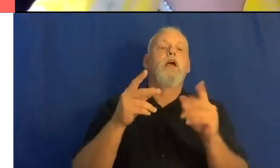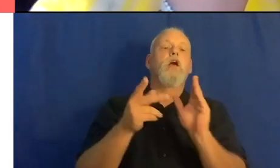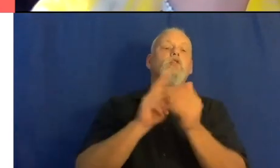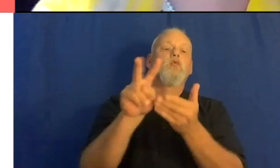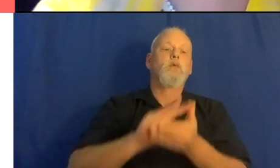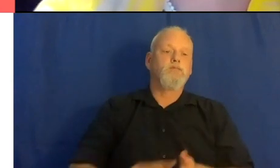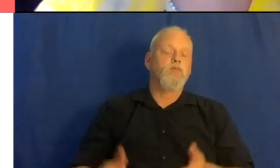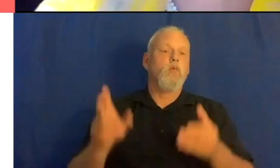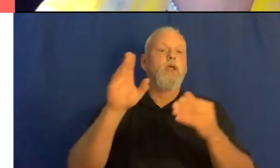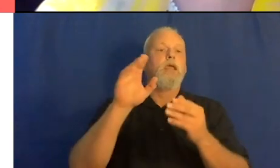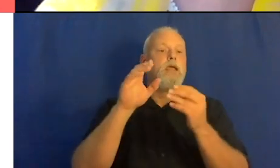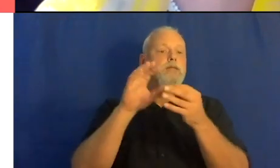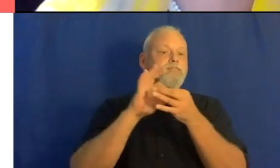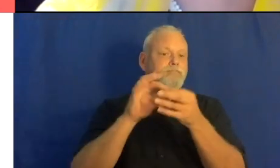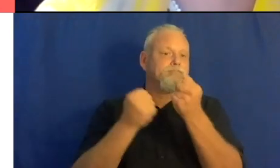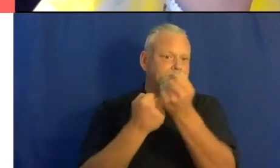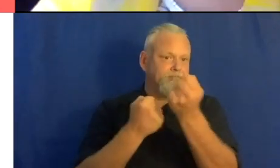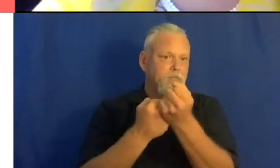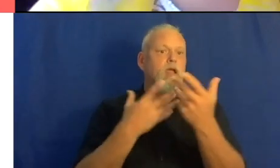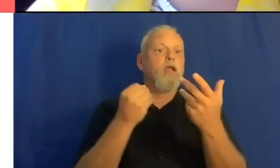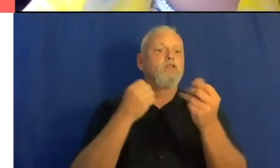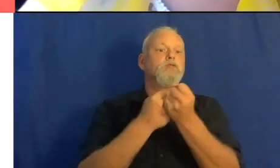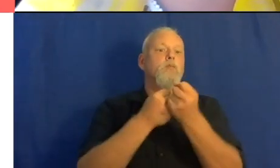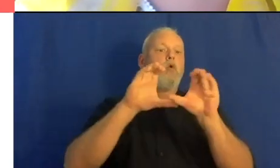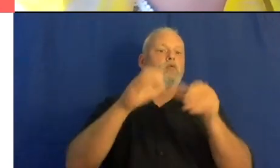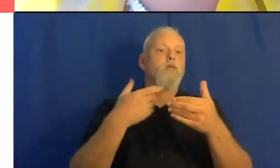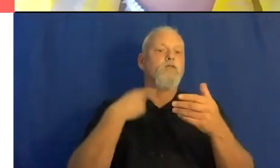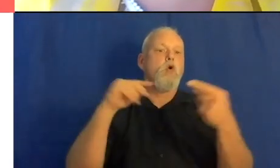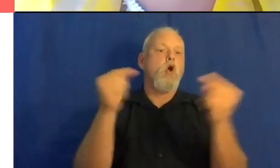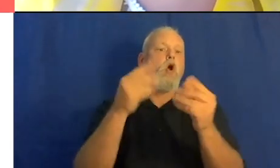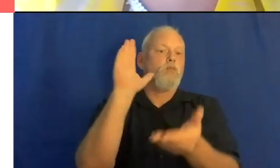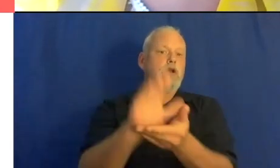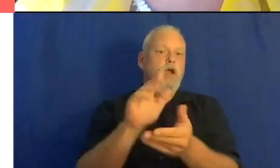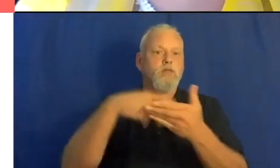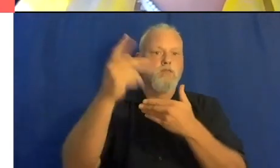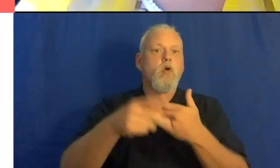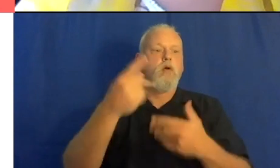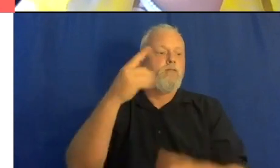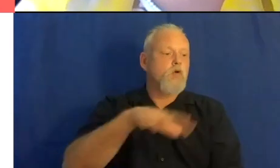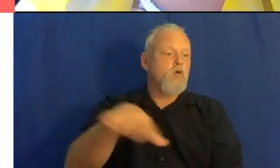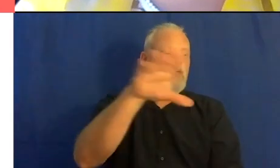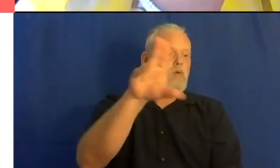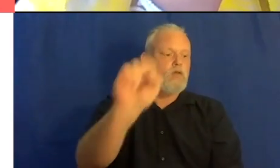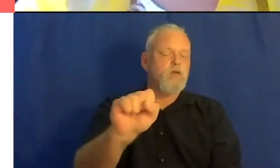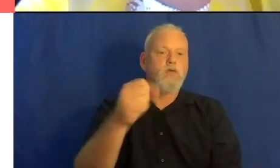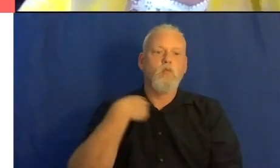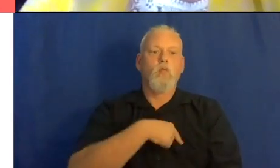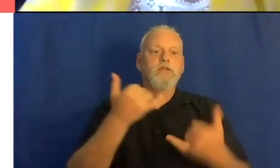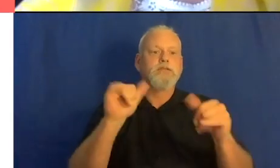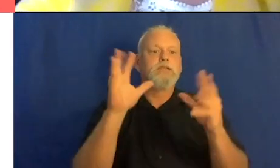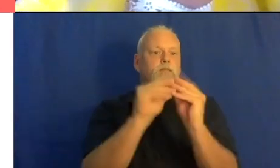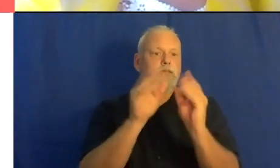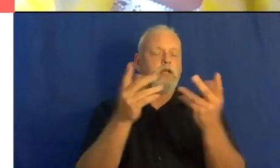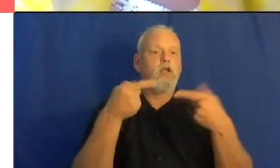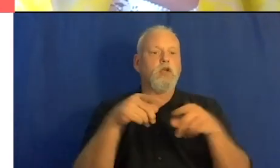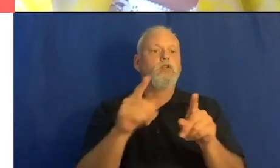and support group for executive directors of harm reduction programs around the country. We're still meeting, and during a